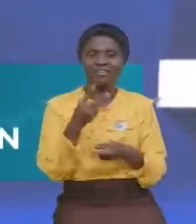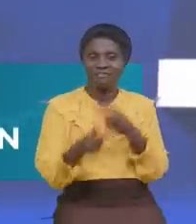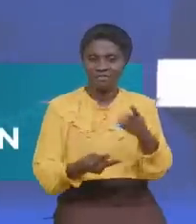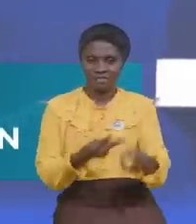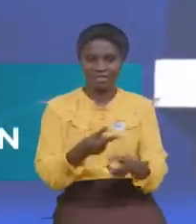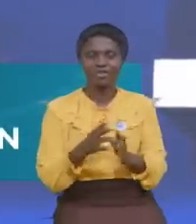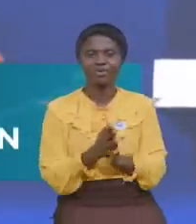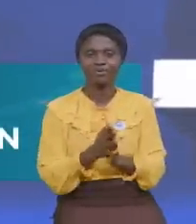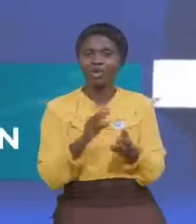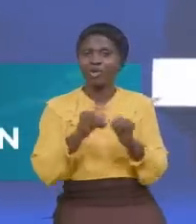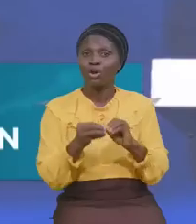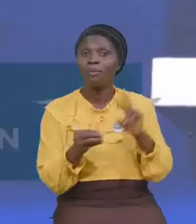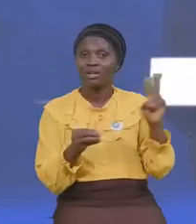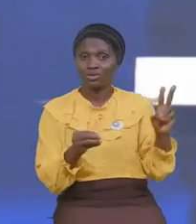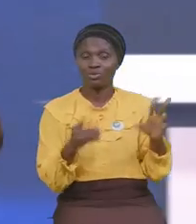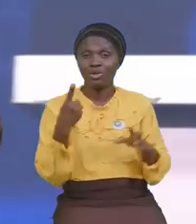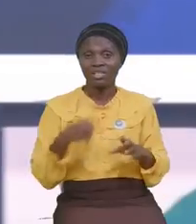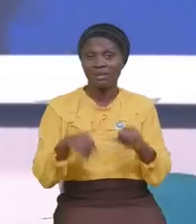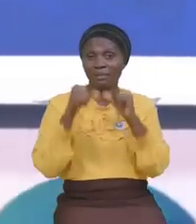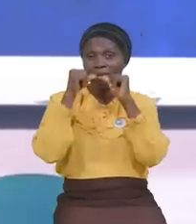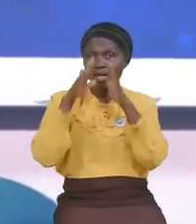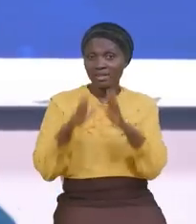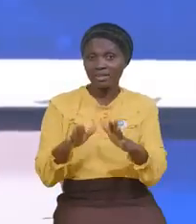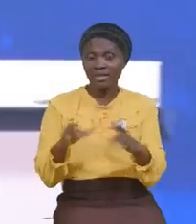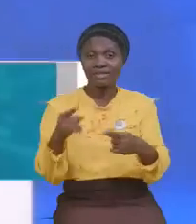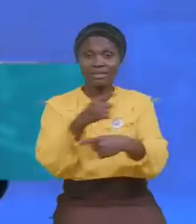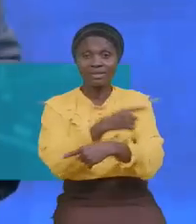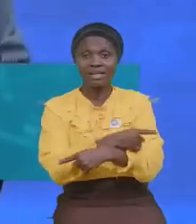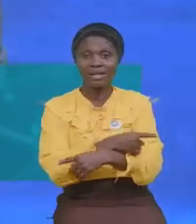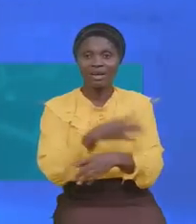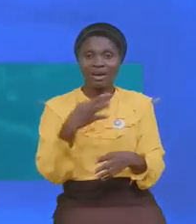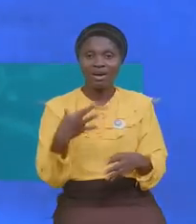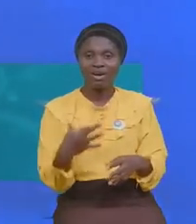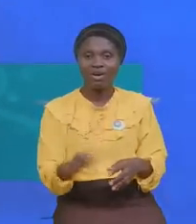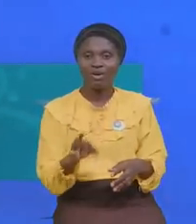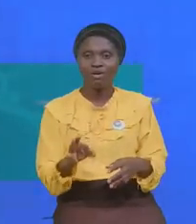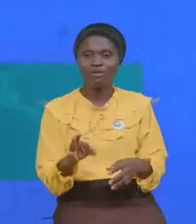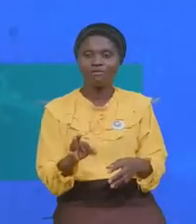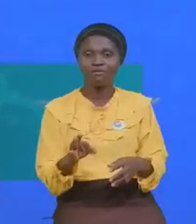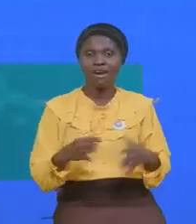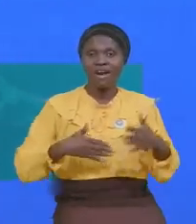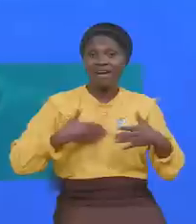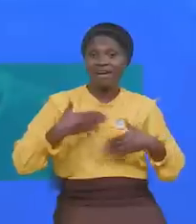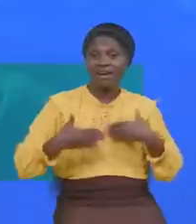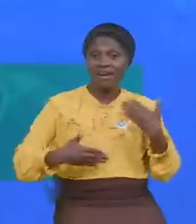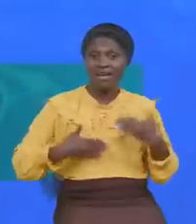Number two, the blessed day of glad visitation.